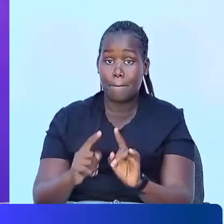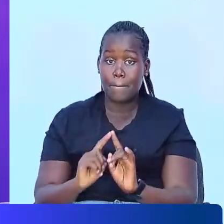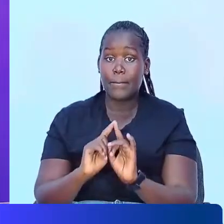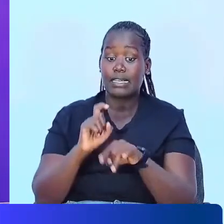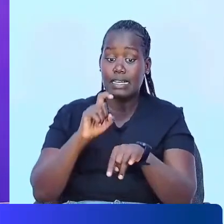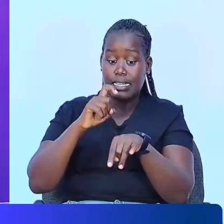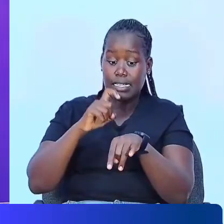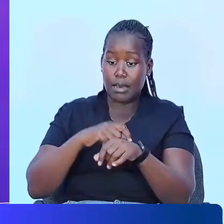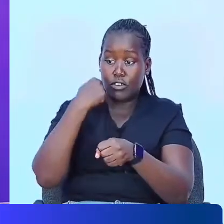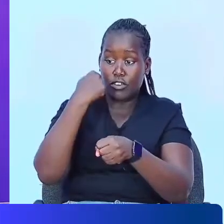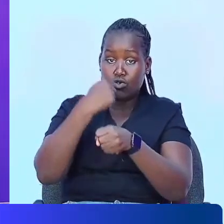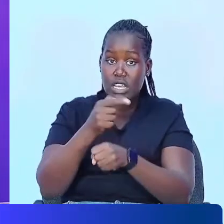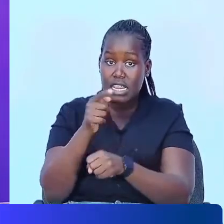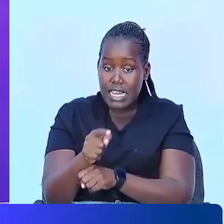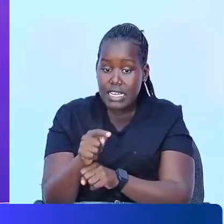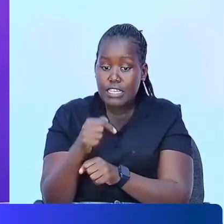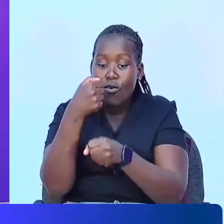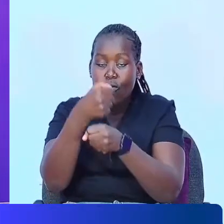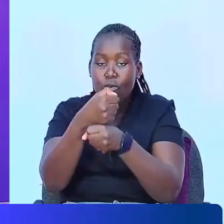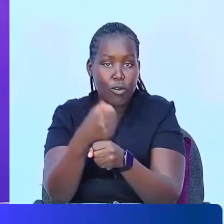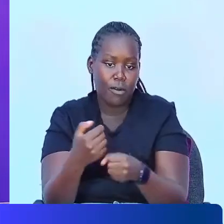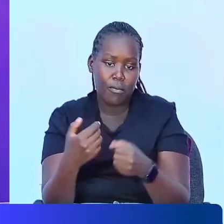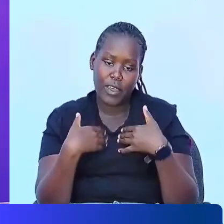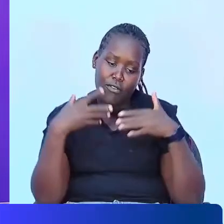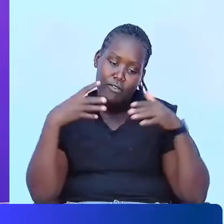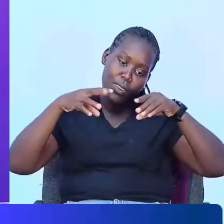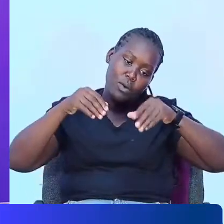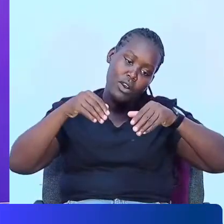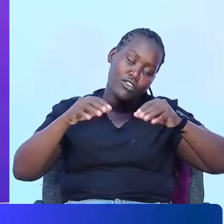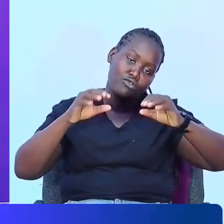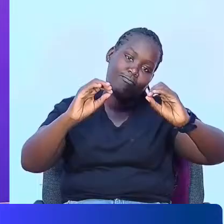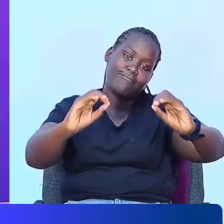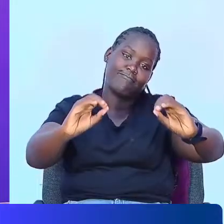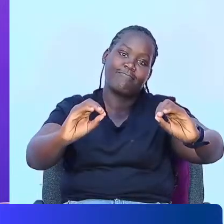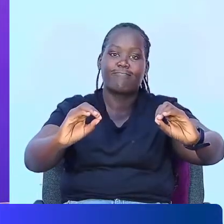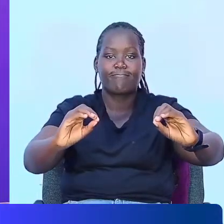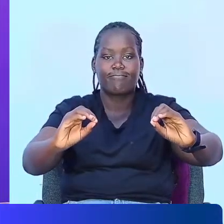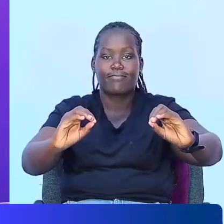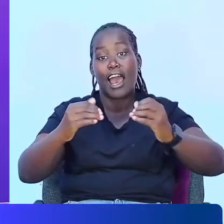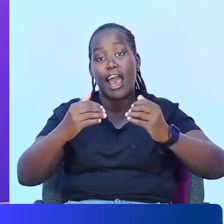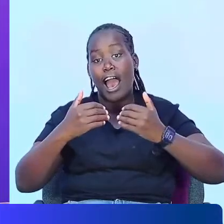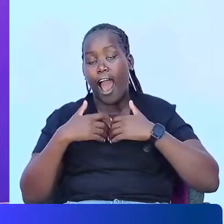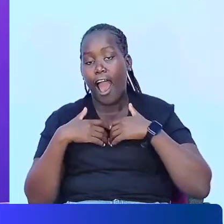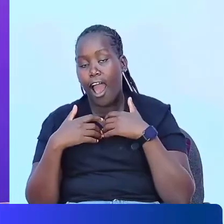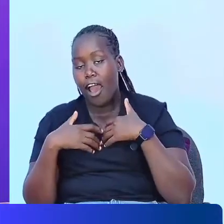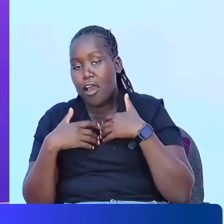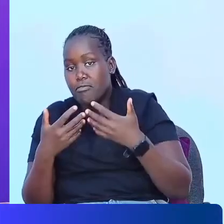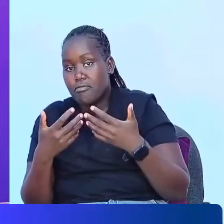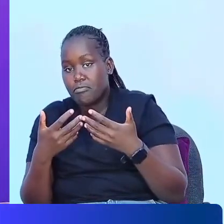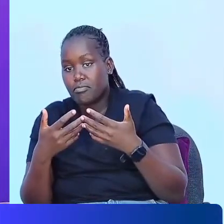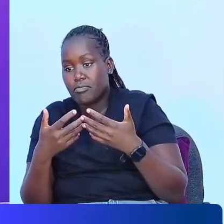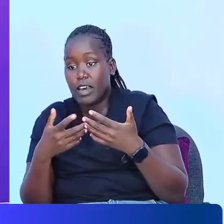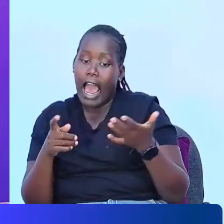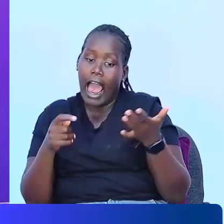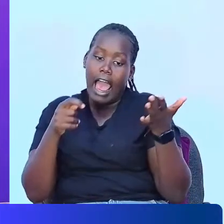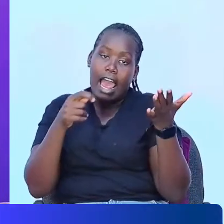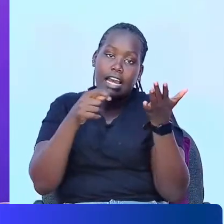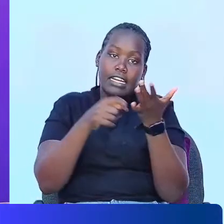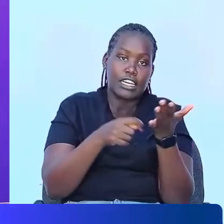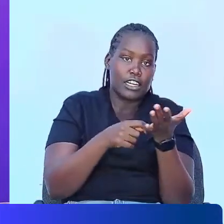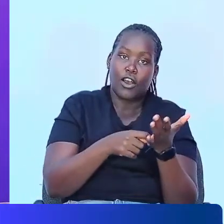this particular job, he doesn't have the qualification. He doesn't have the technical